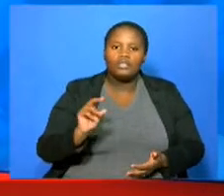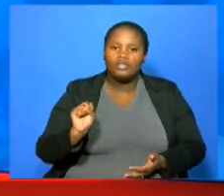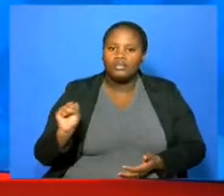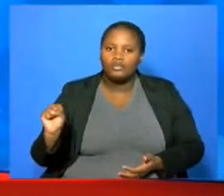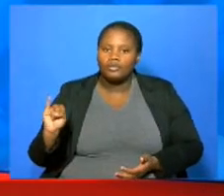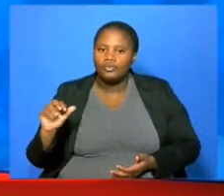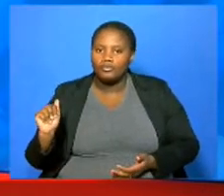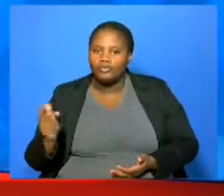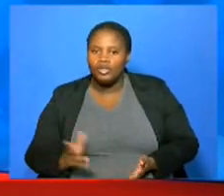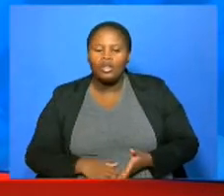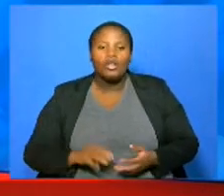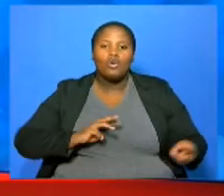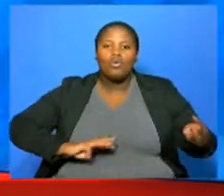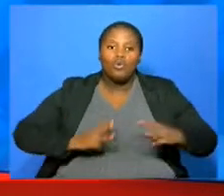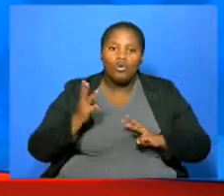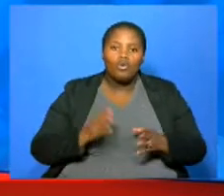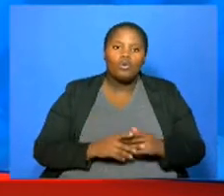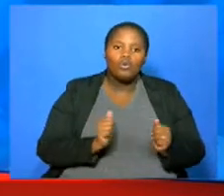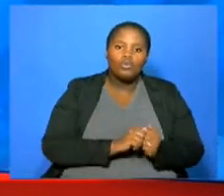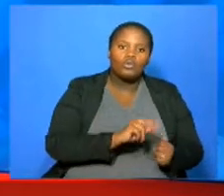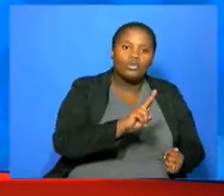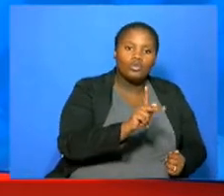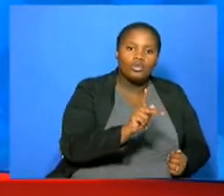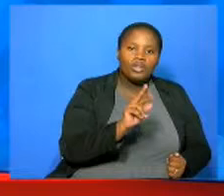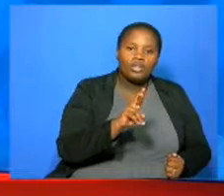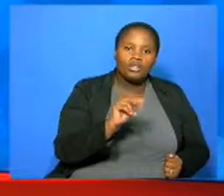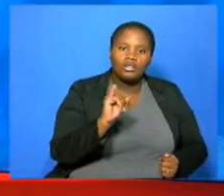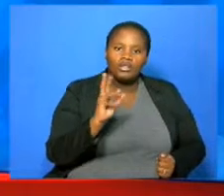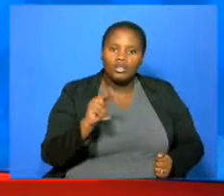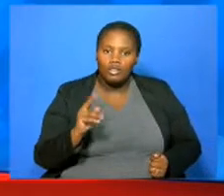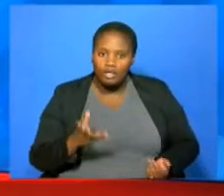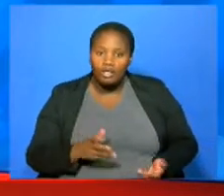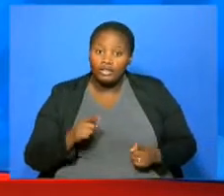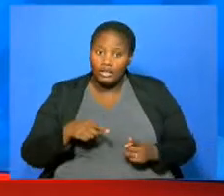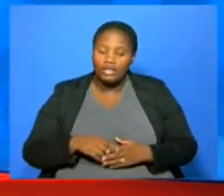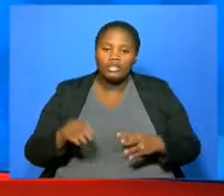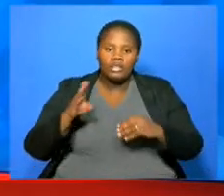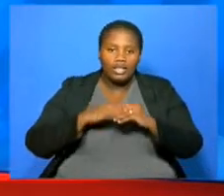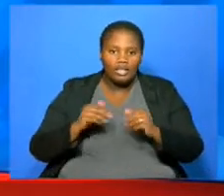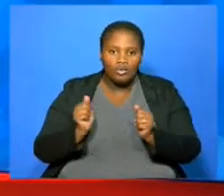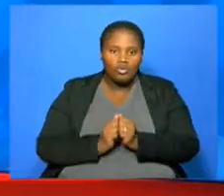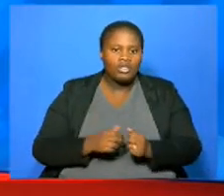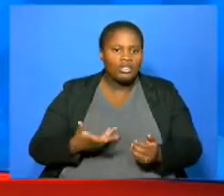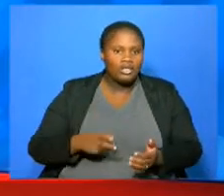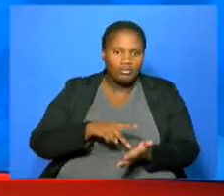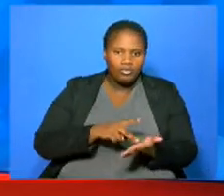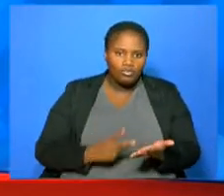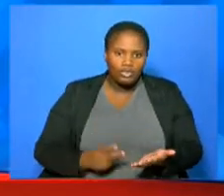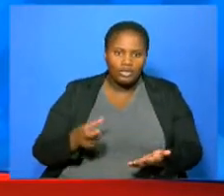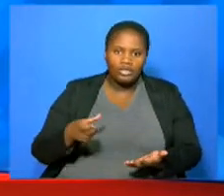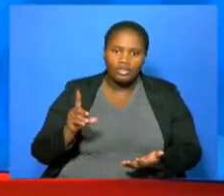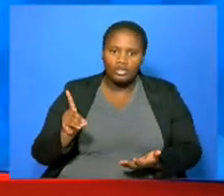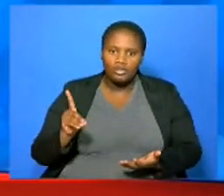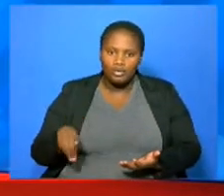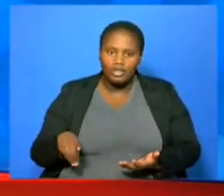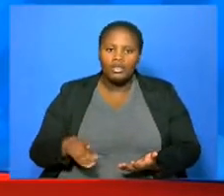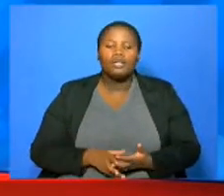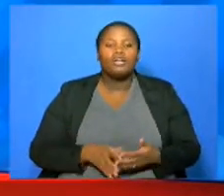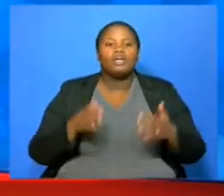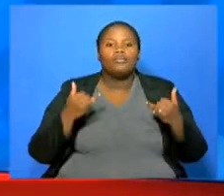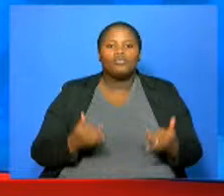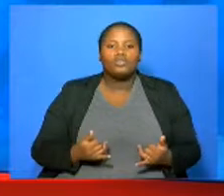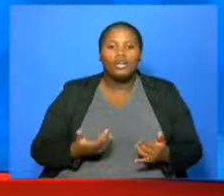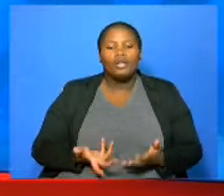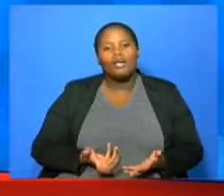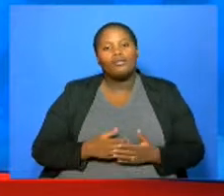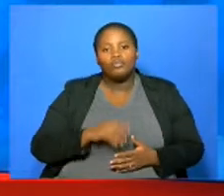war. He said this has led to a negative impact on the country's GDP. President Dr. Mokgweetsi Masisi made the